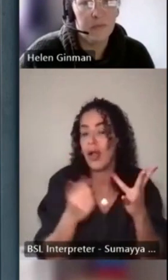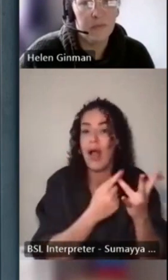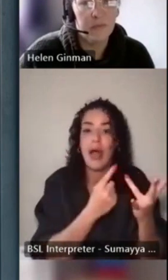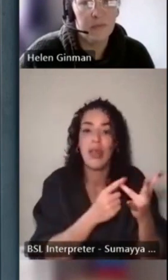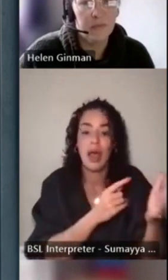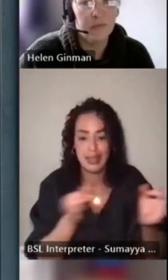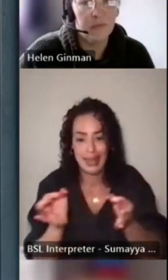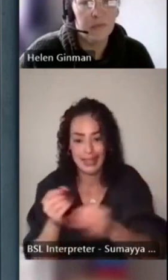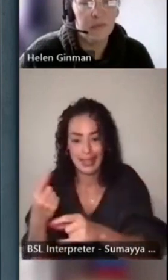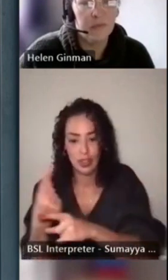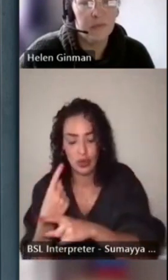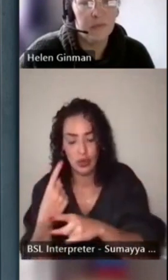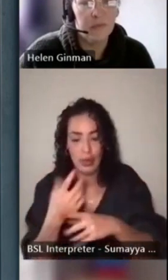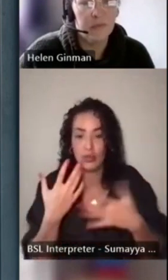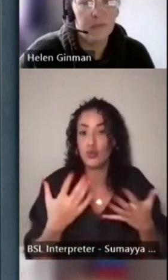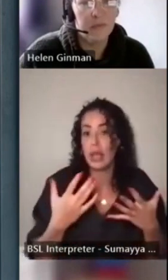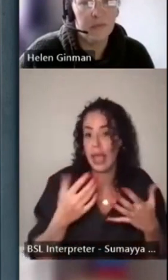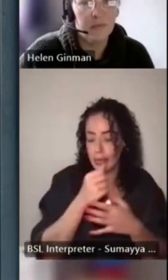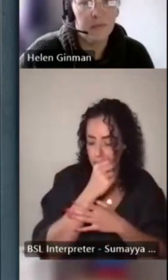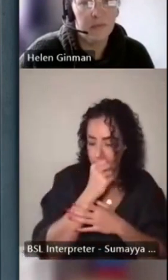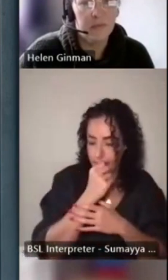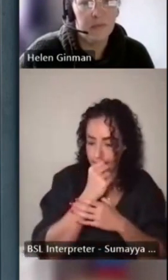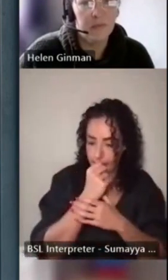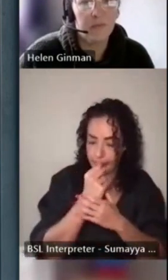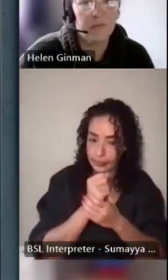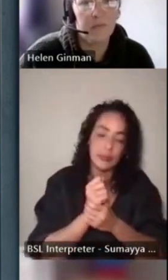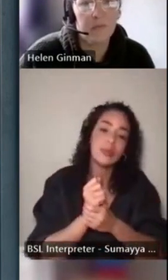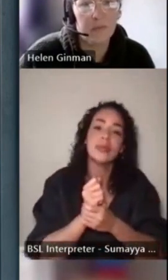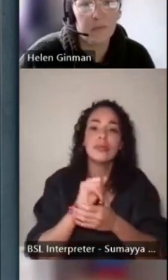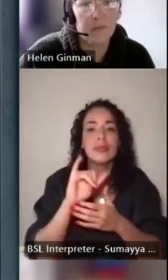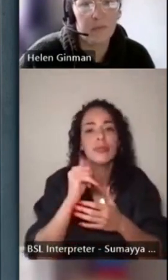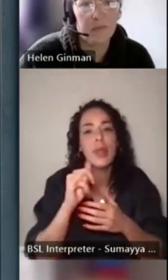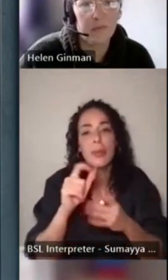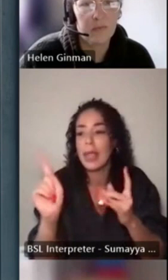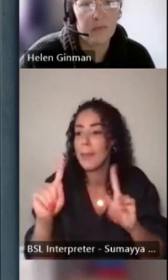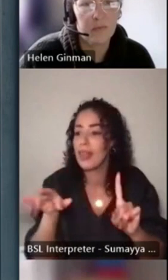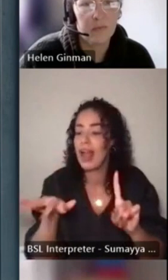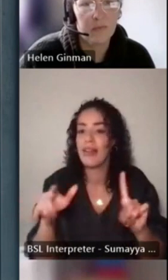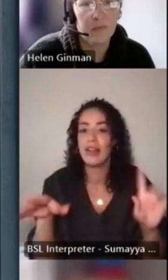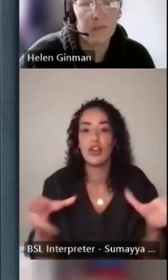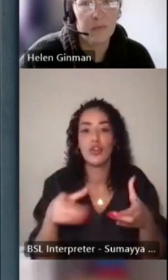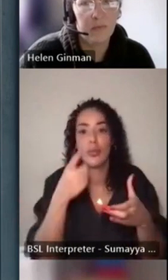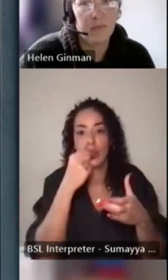about today. People in the group might find some of those helpful.